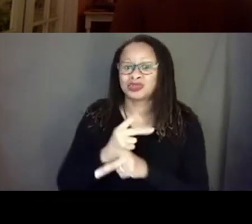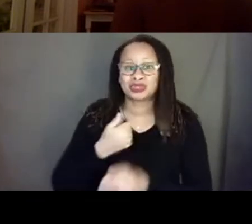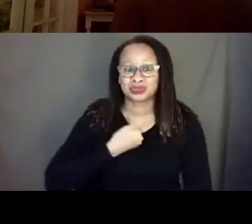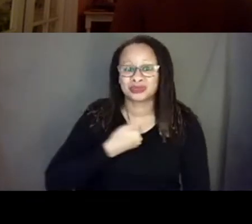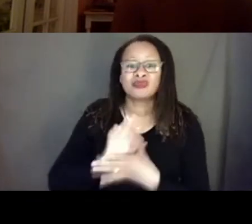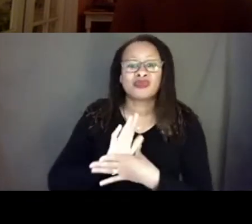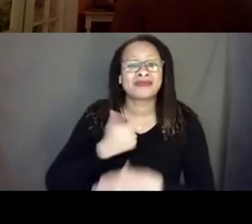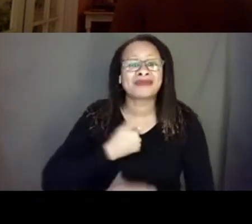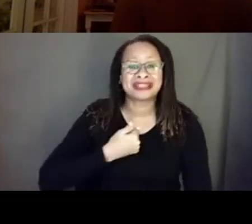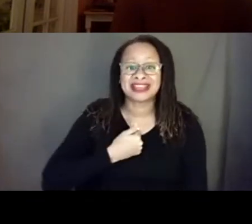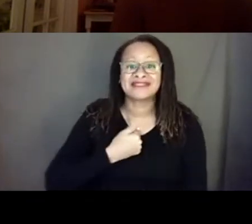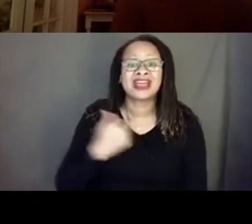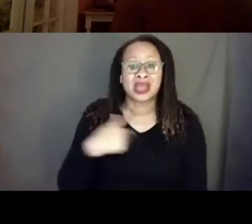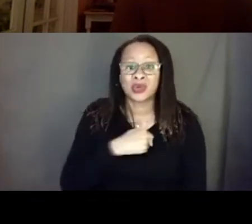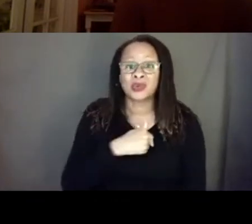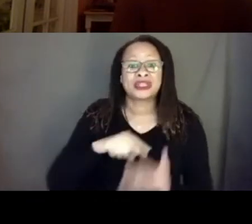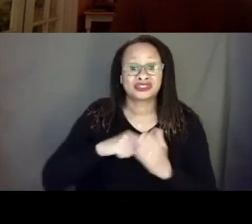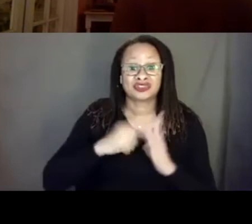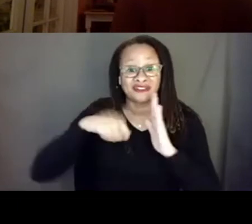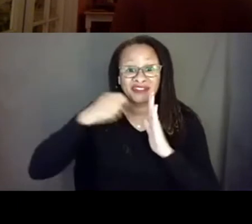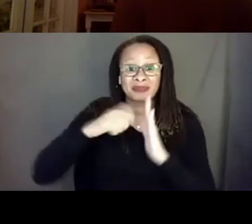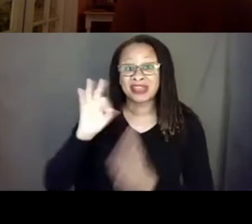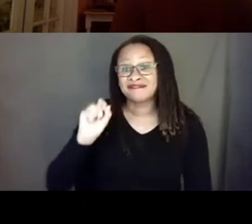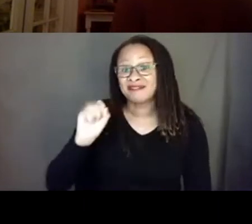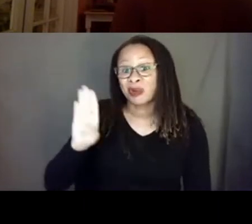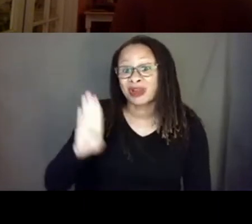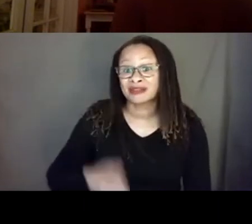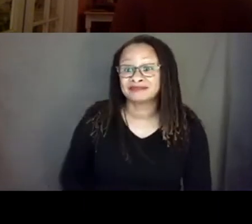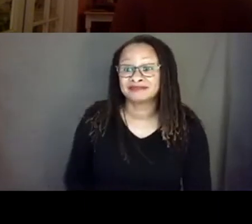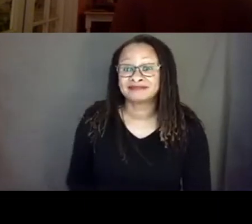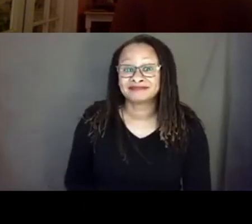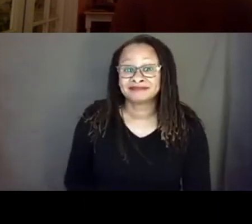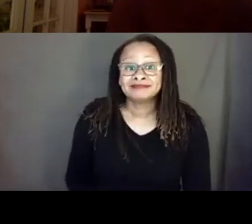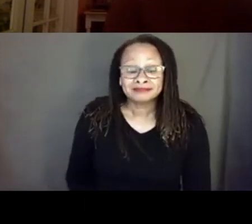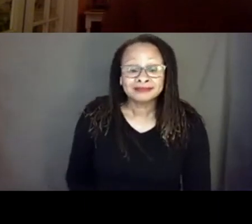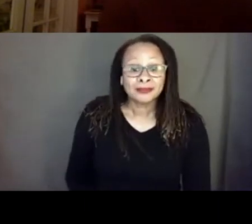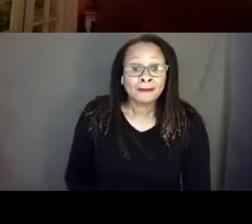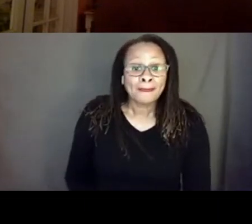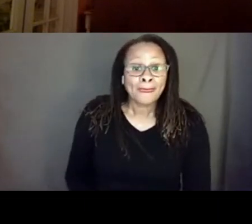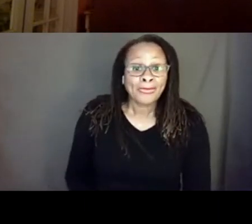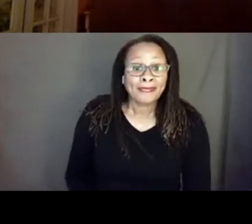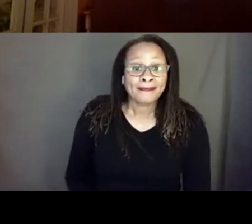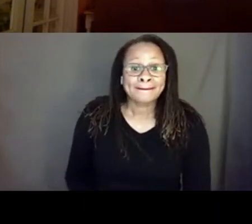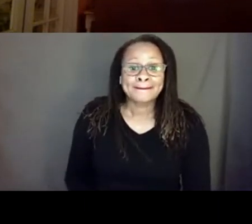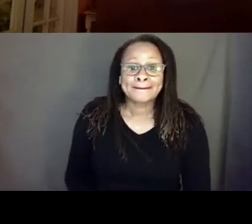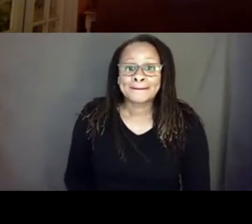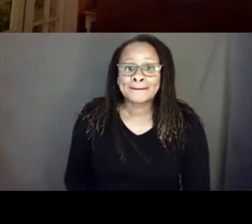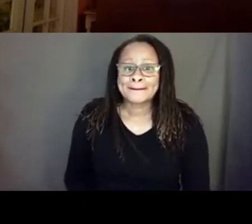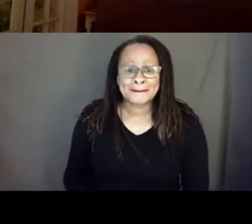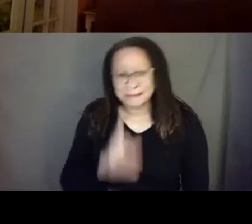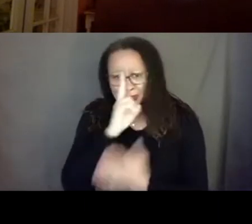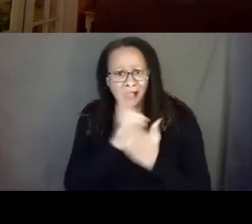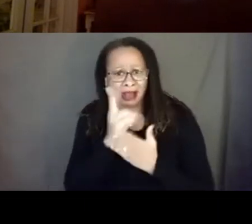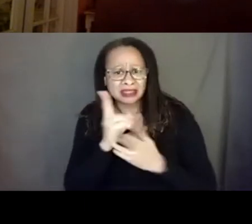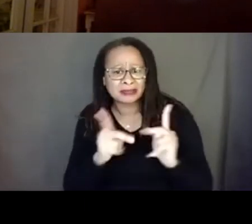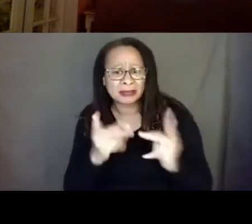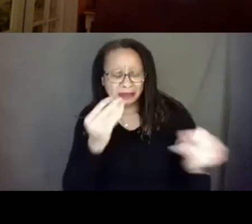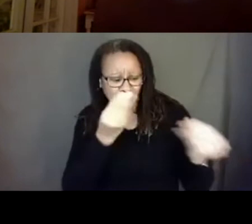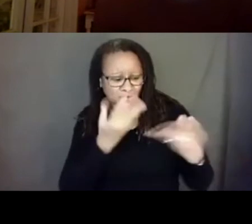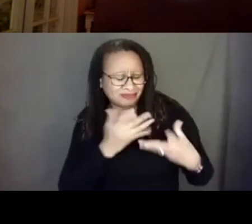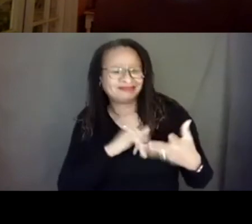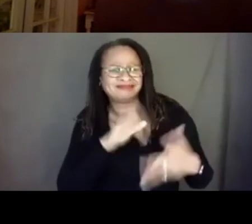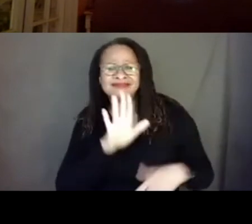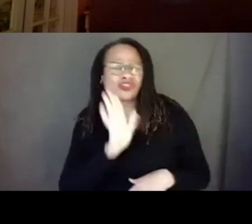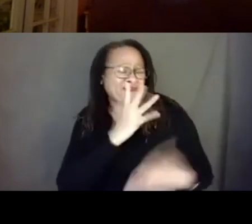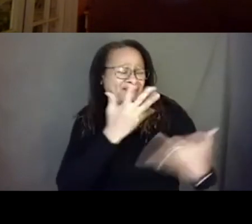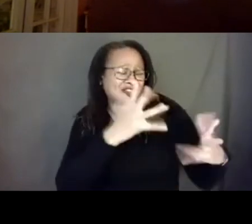we started shooting in February. So, you know, it was like, and honestly, people said to us, "You're done. It's